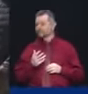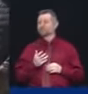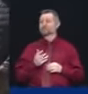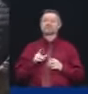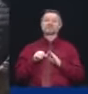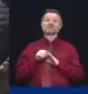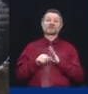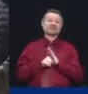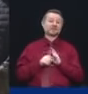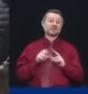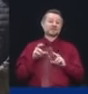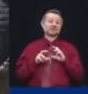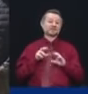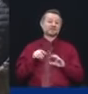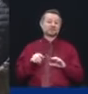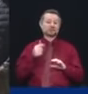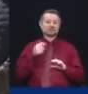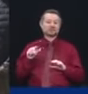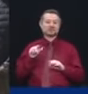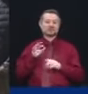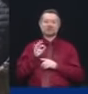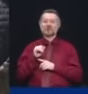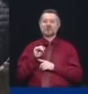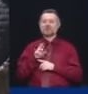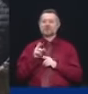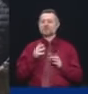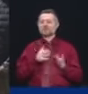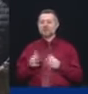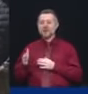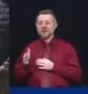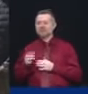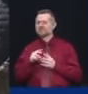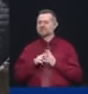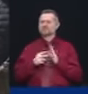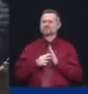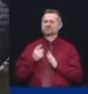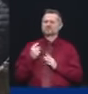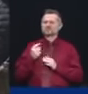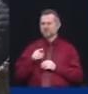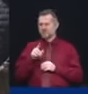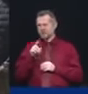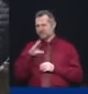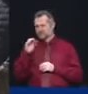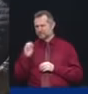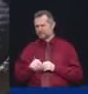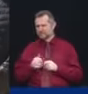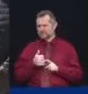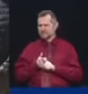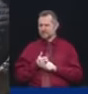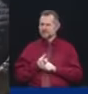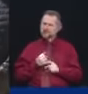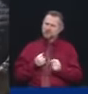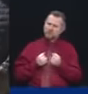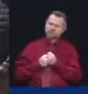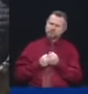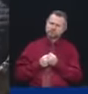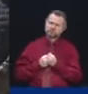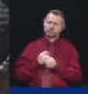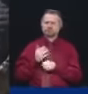invested in the Green Fair Plan, resulting in the fair expecting to be 100% powered by renewable